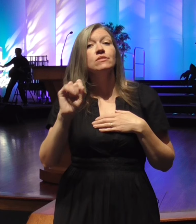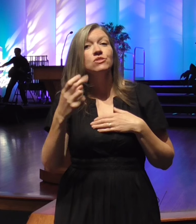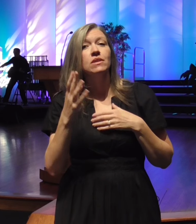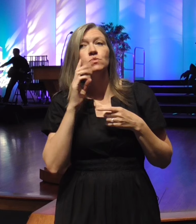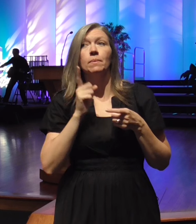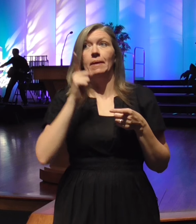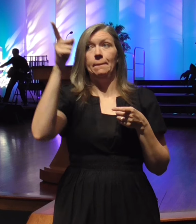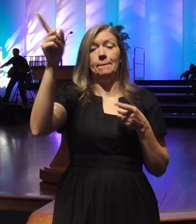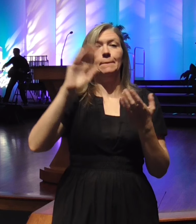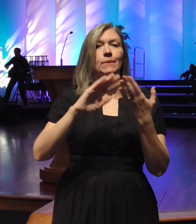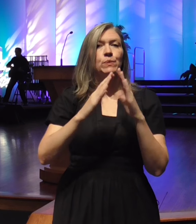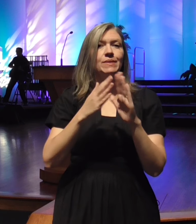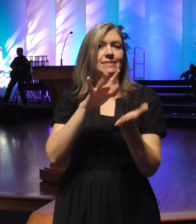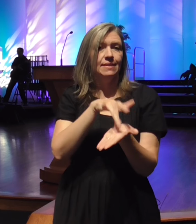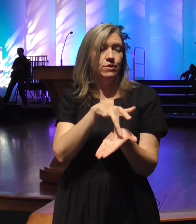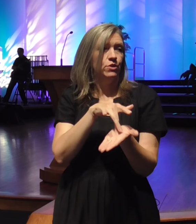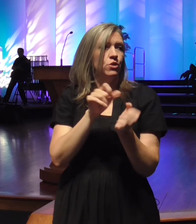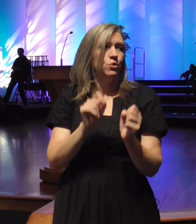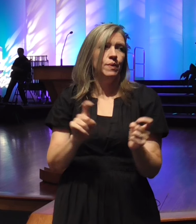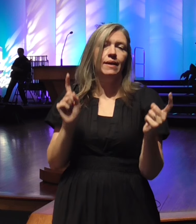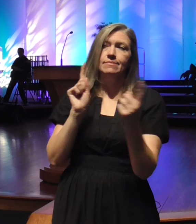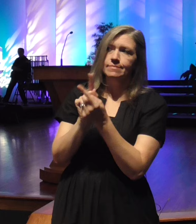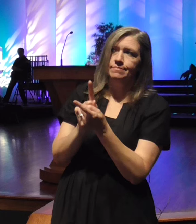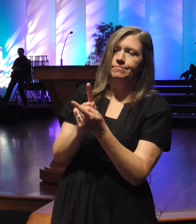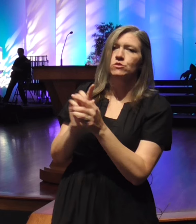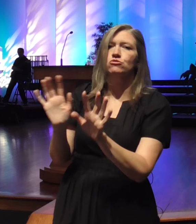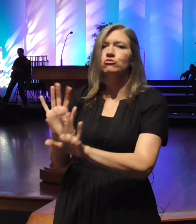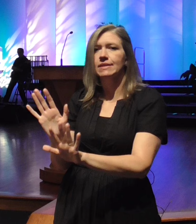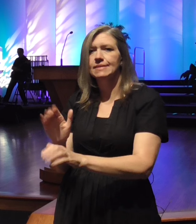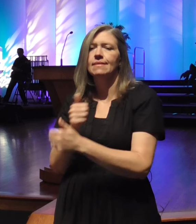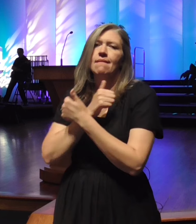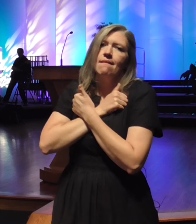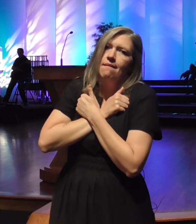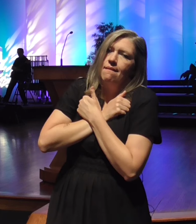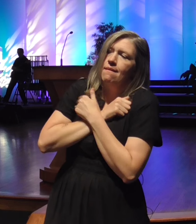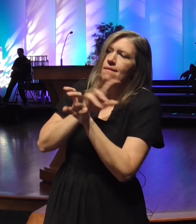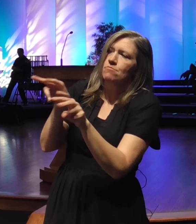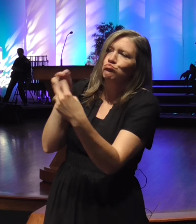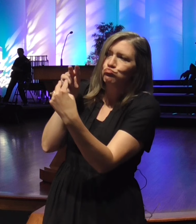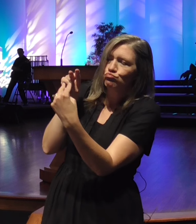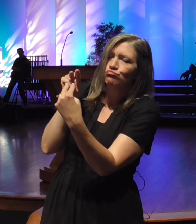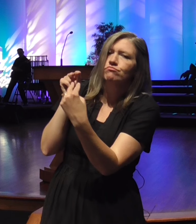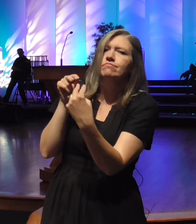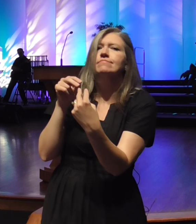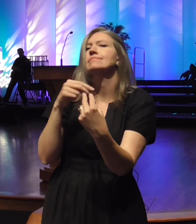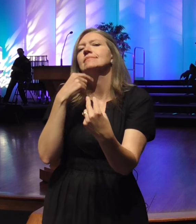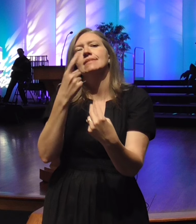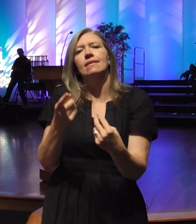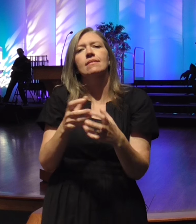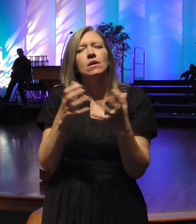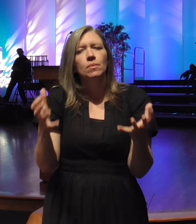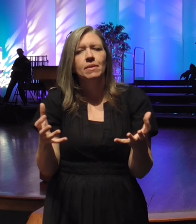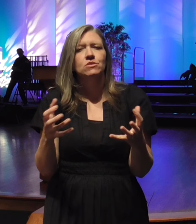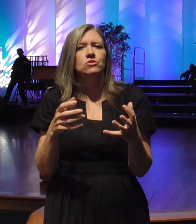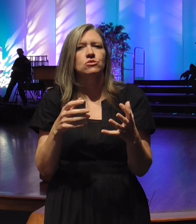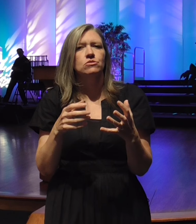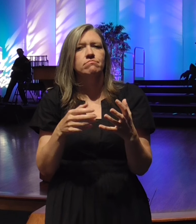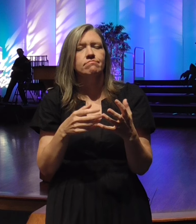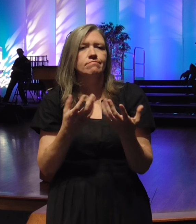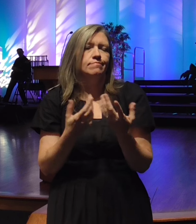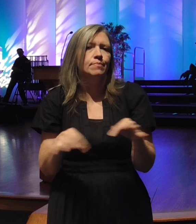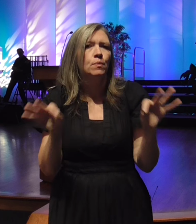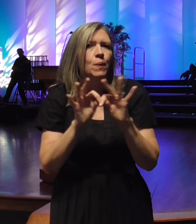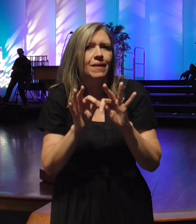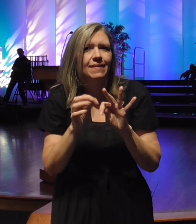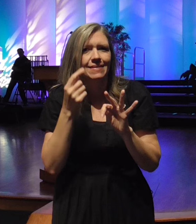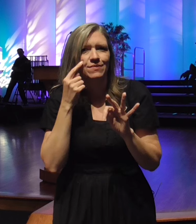of food over there. There's some food left over from the Inner Child Journey. So Reverend Josh will be over in the community center. That's where you can go to greet